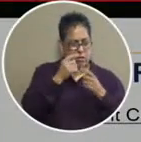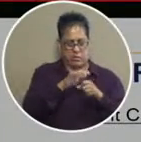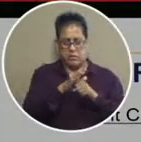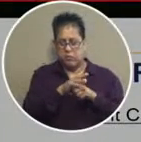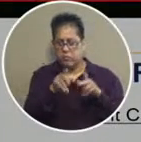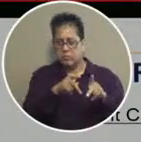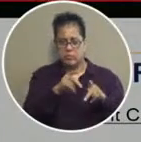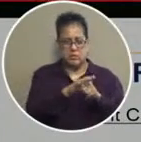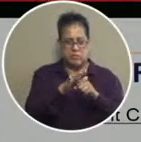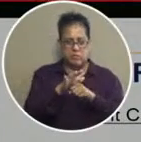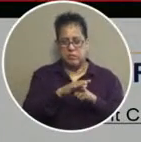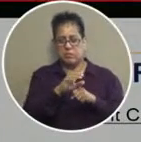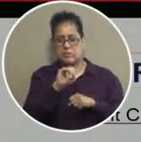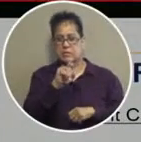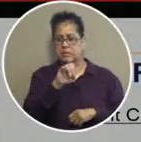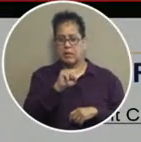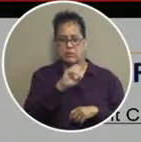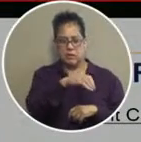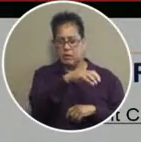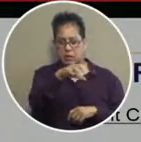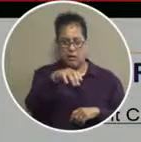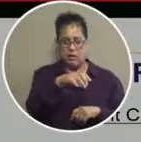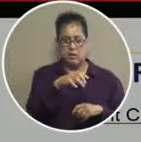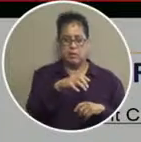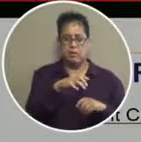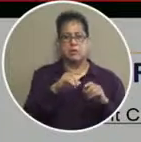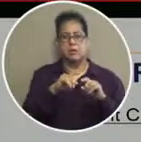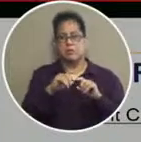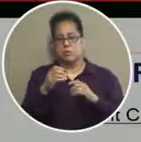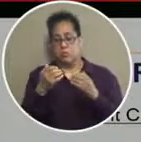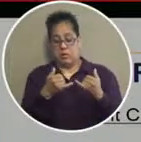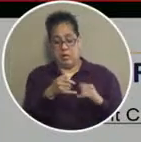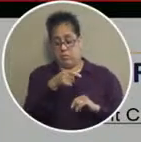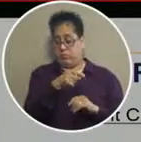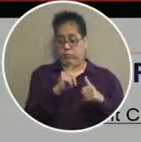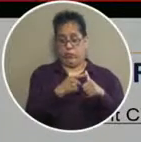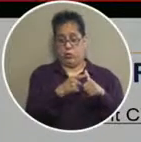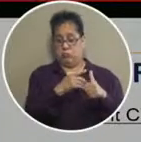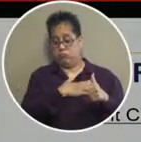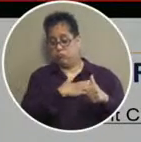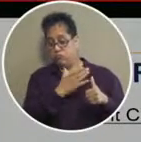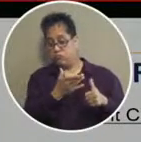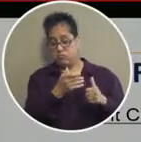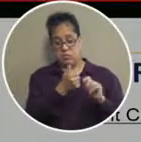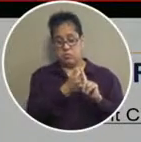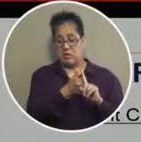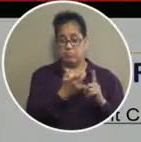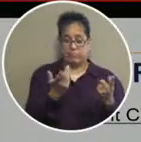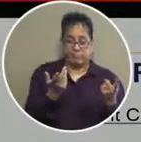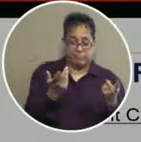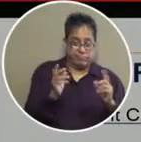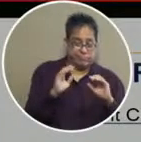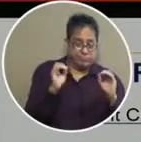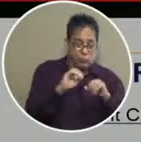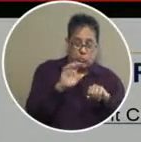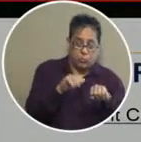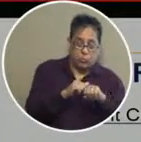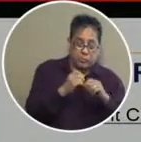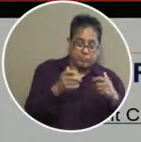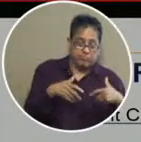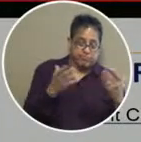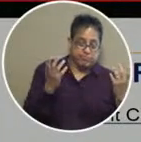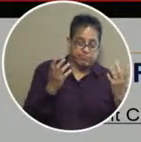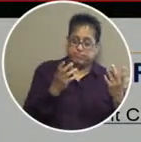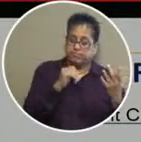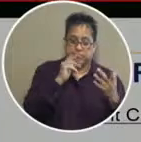people and enough sites set up. But we now, this is the first one that has come forward that the demand has not been high enough to keep them